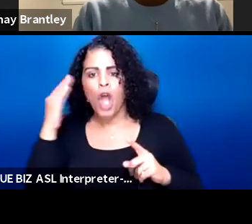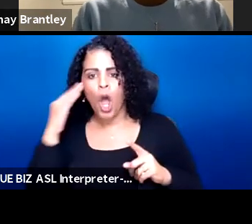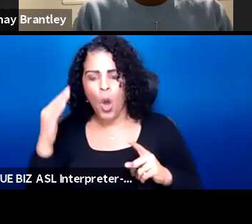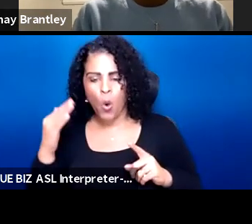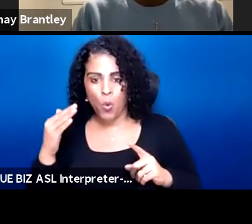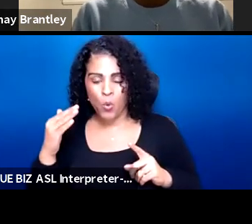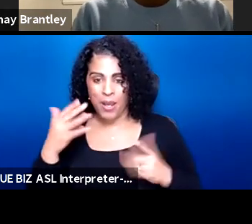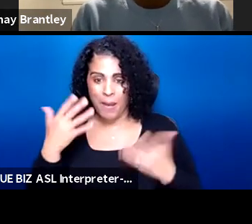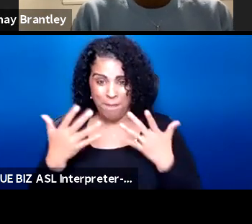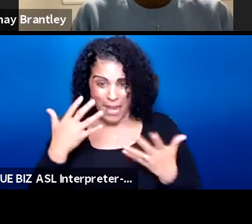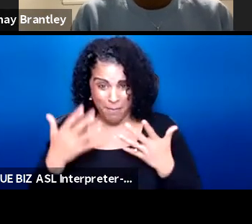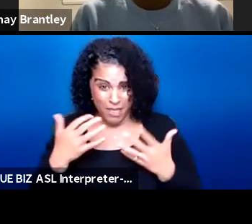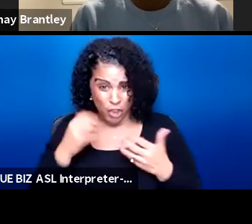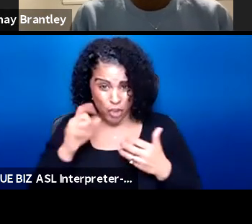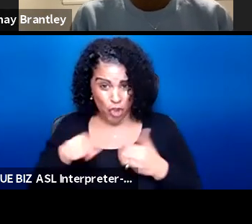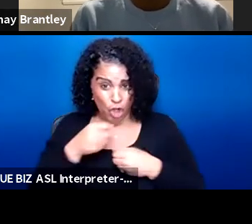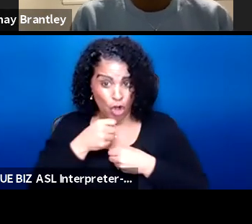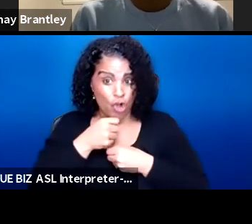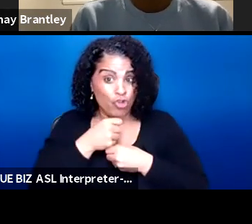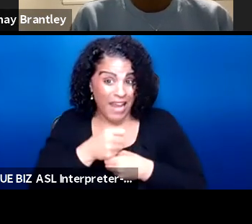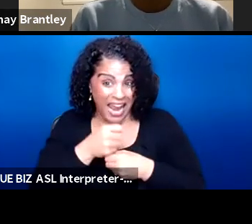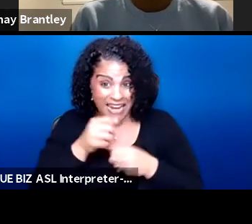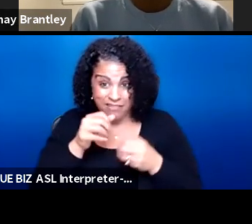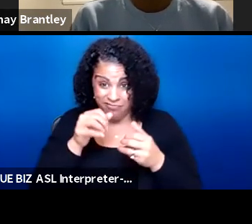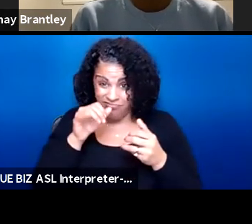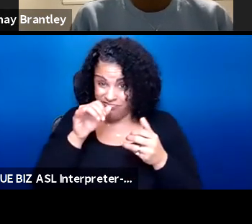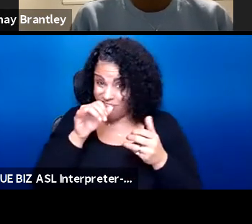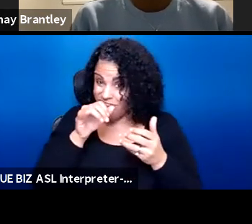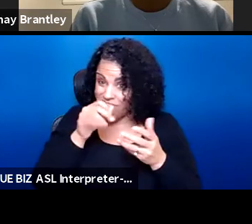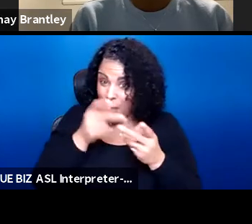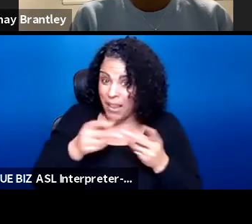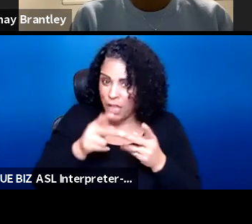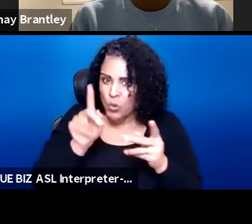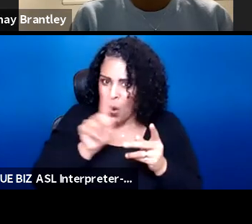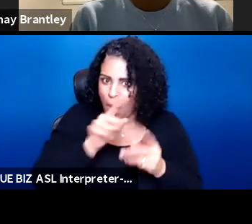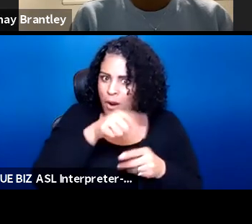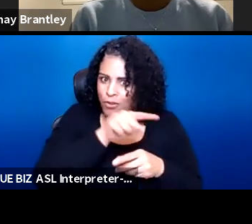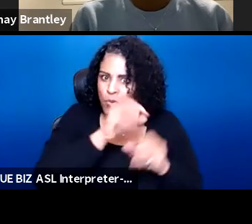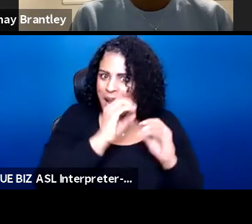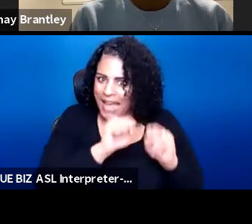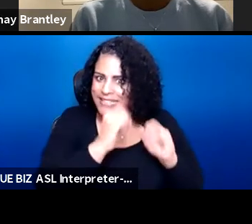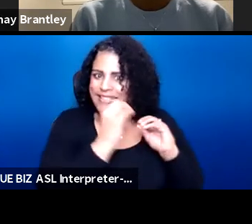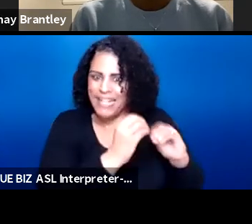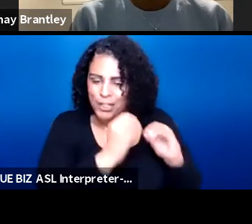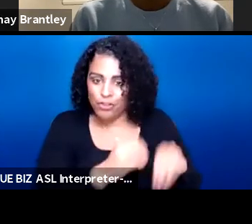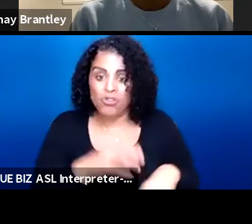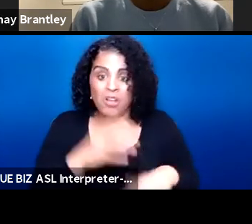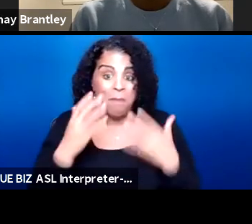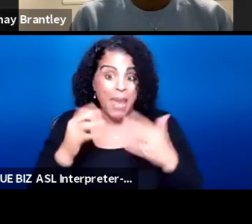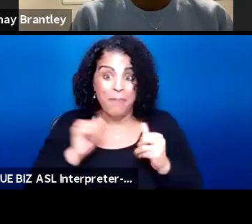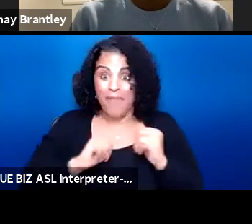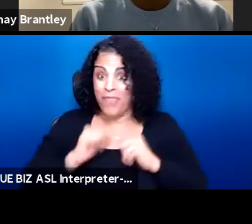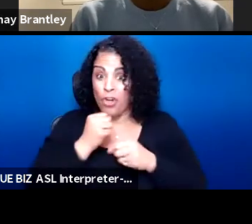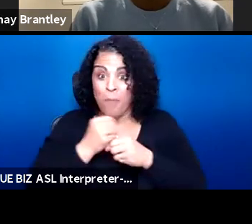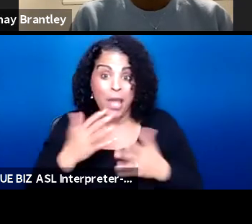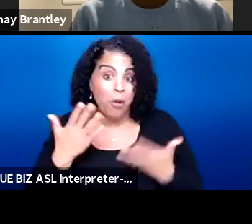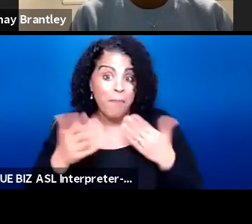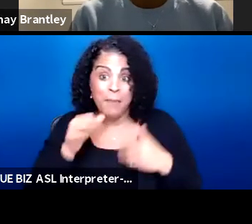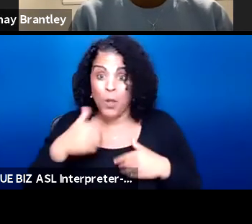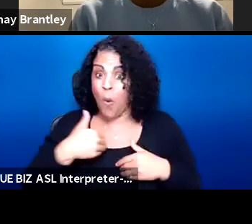create a space of knowledge. Because also from the perspective of the theater maker who may contain all the